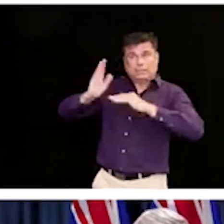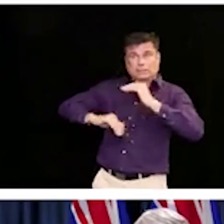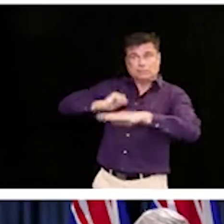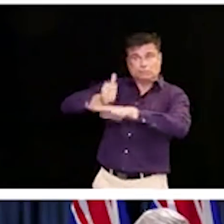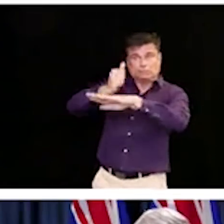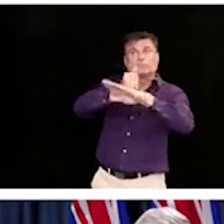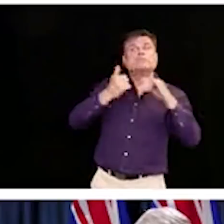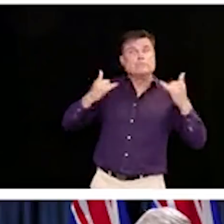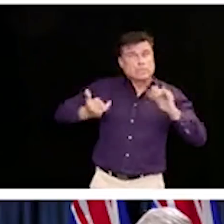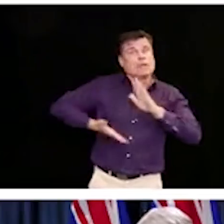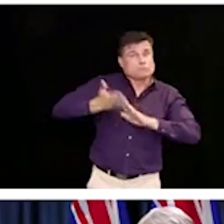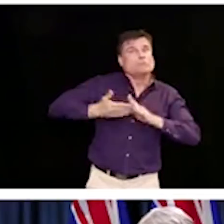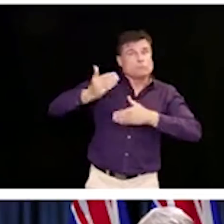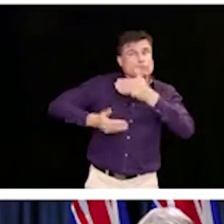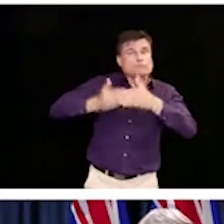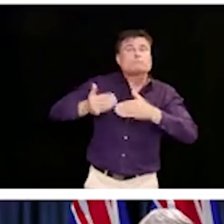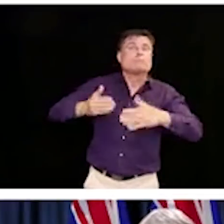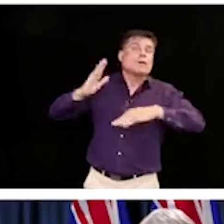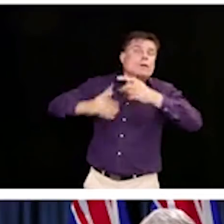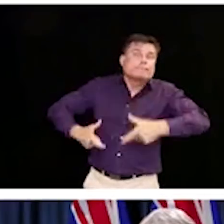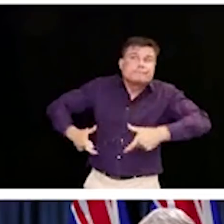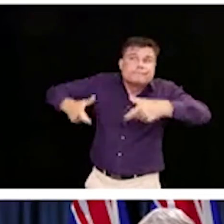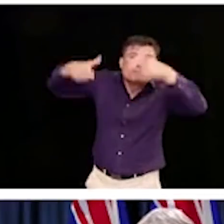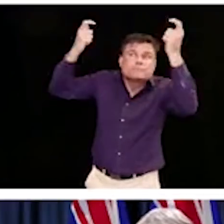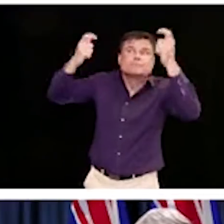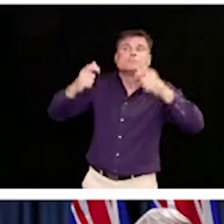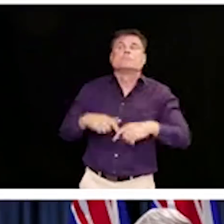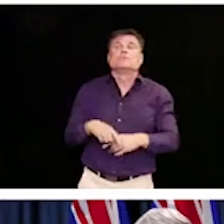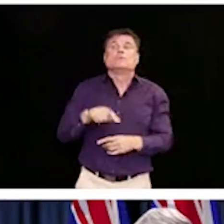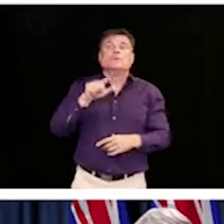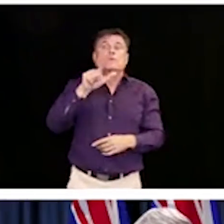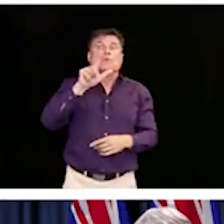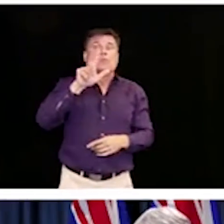be resilient. We've seen housing starts average